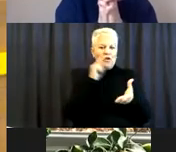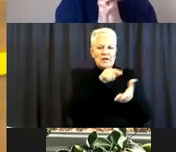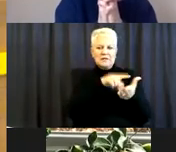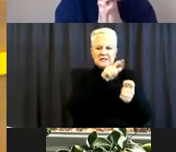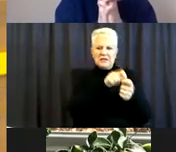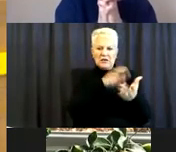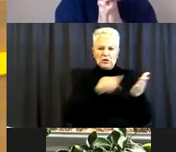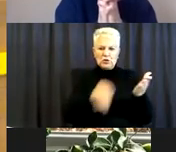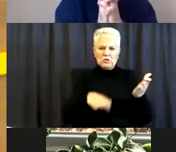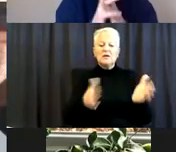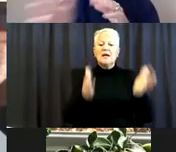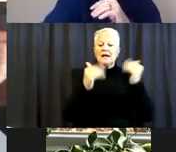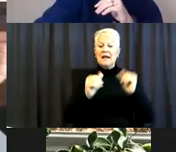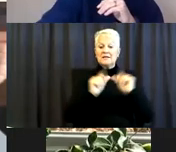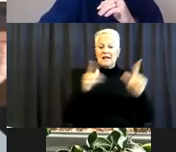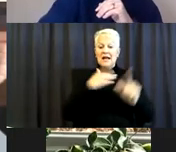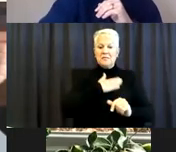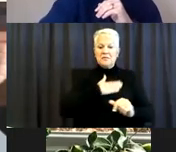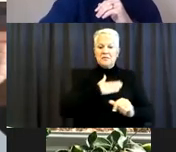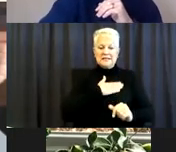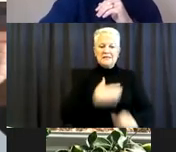slide, please.